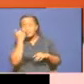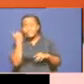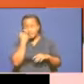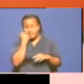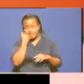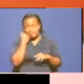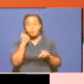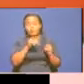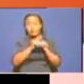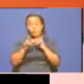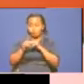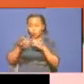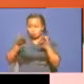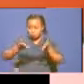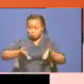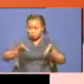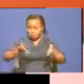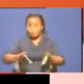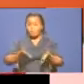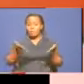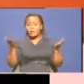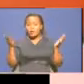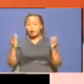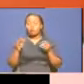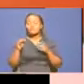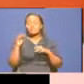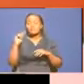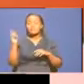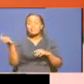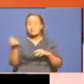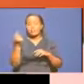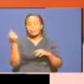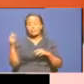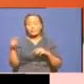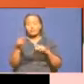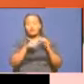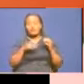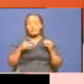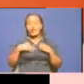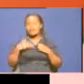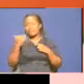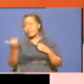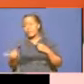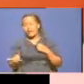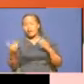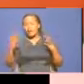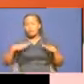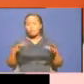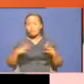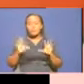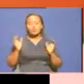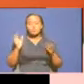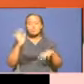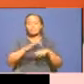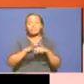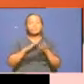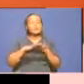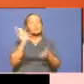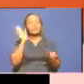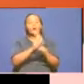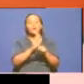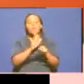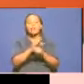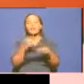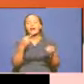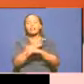now currently in Kenya, we are seeing the younger population getting the more severe disease. So